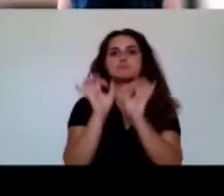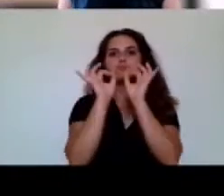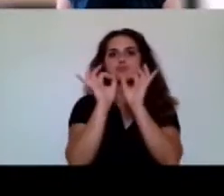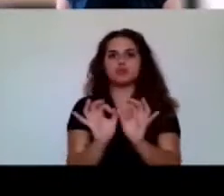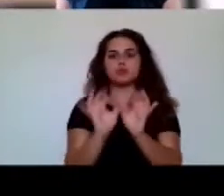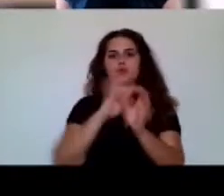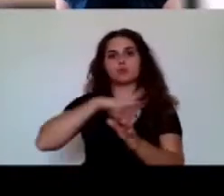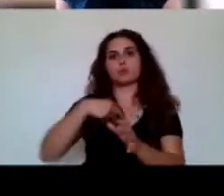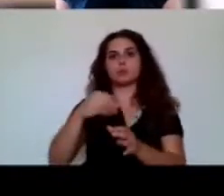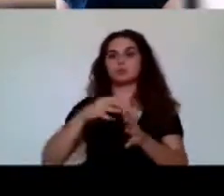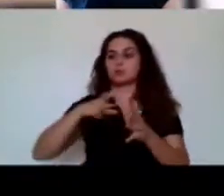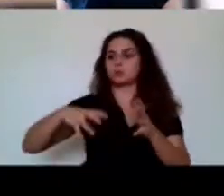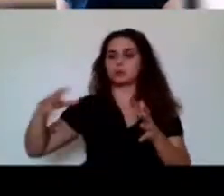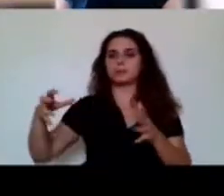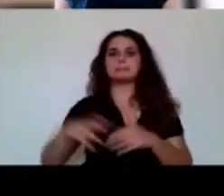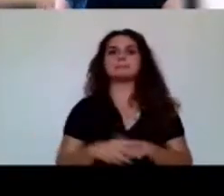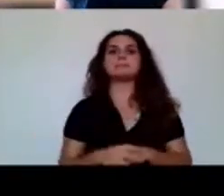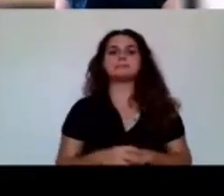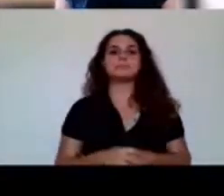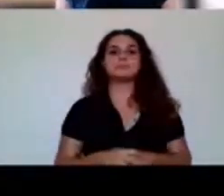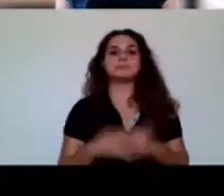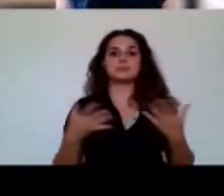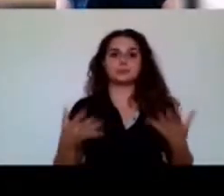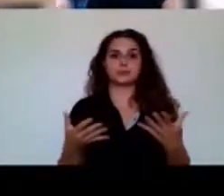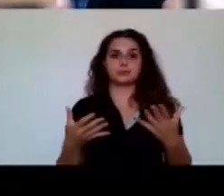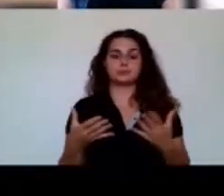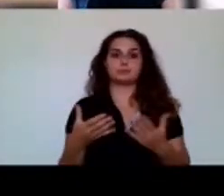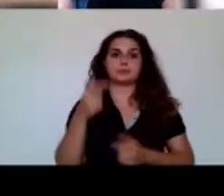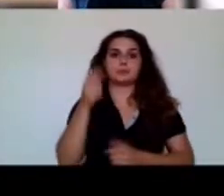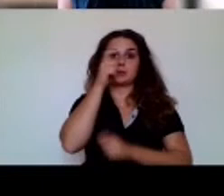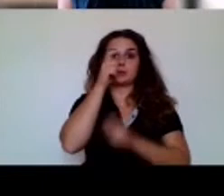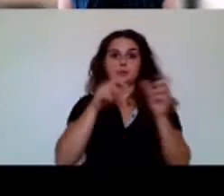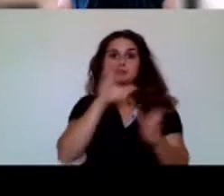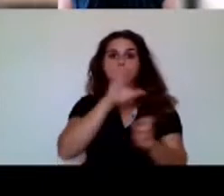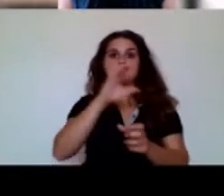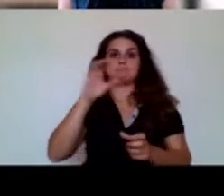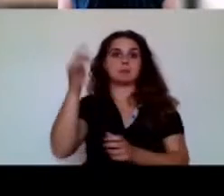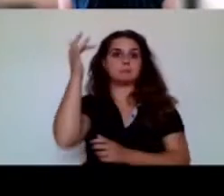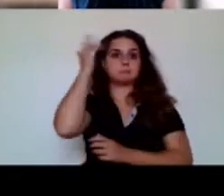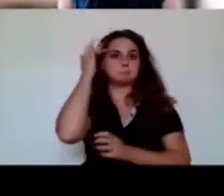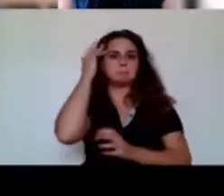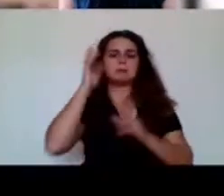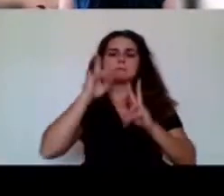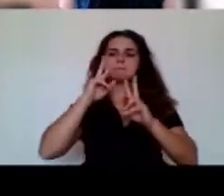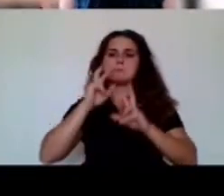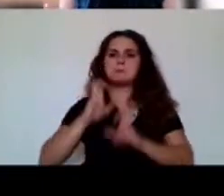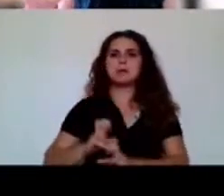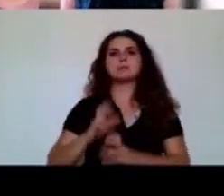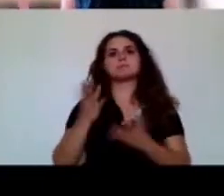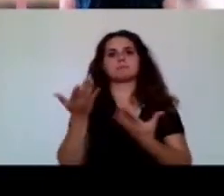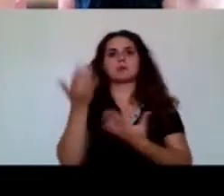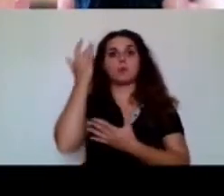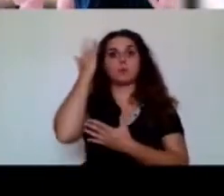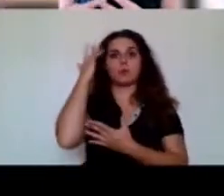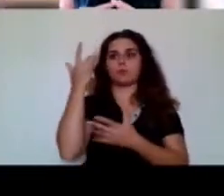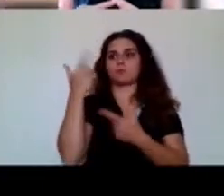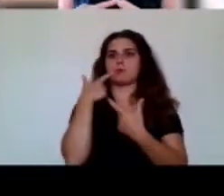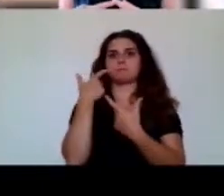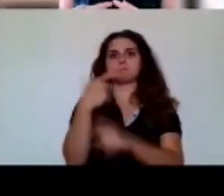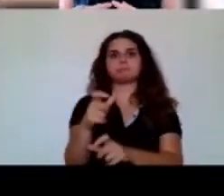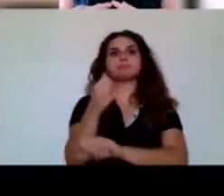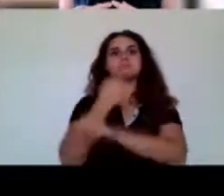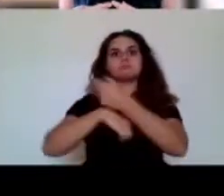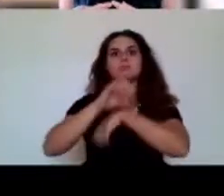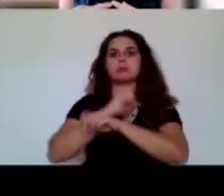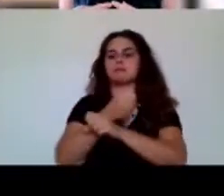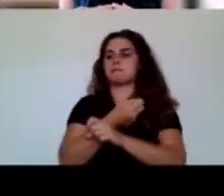world. Now, neuroscientists have exploited the fact that the brain's control of movement integrates all of these